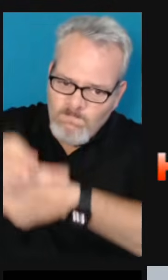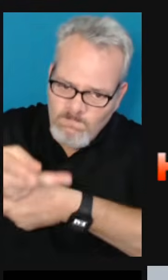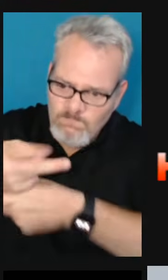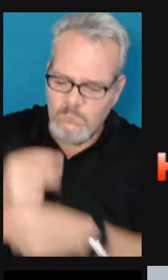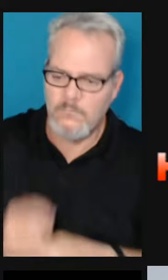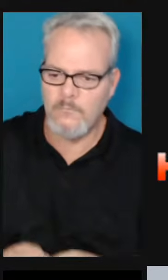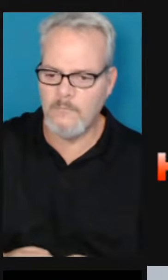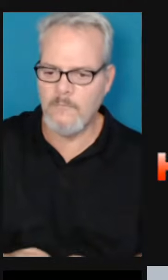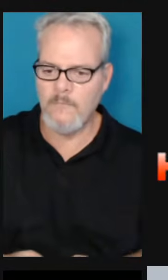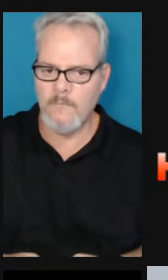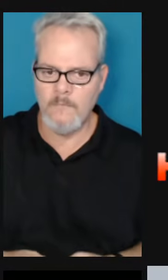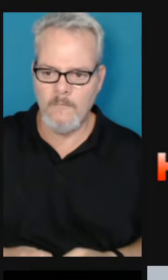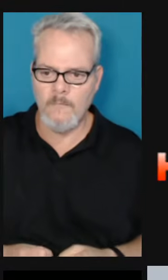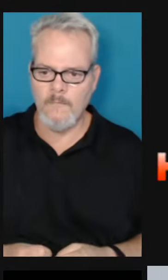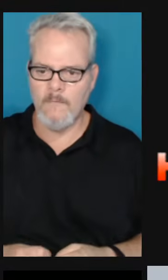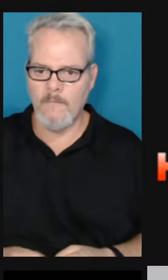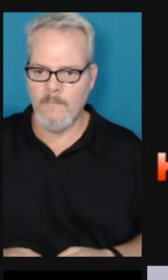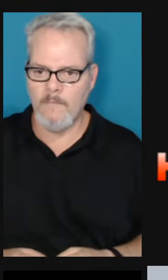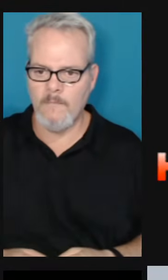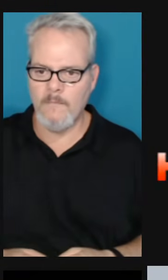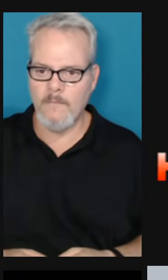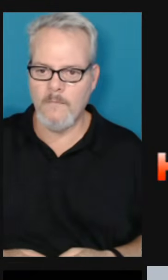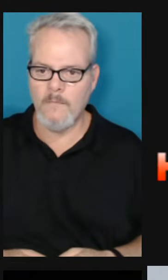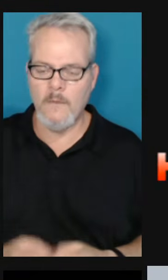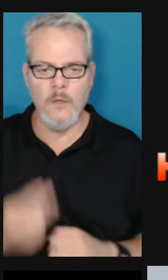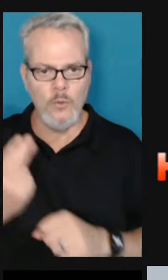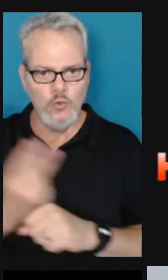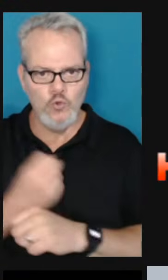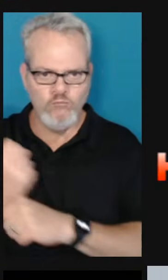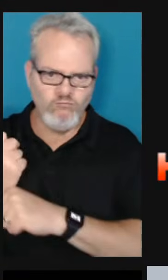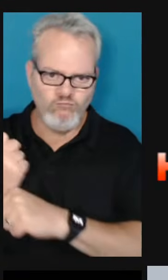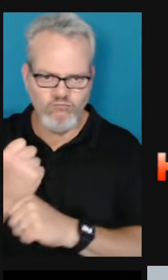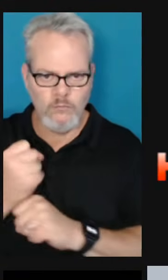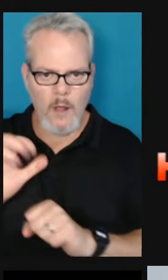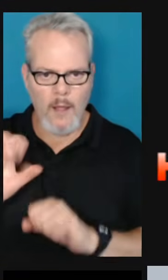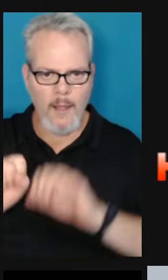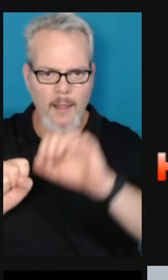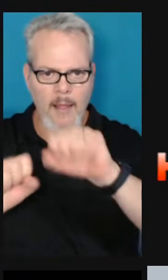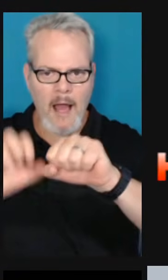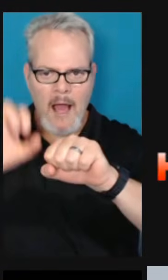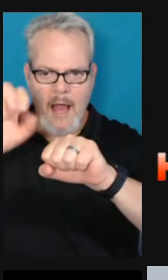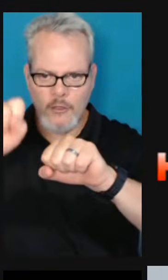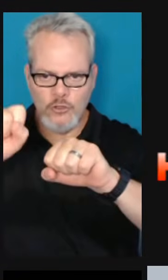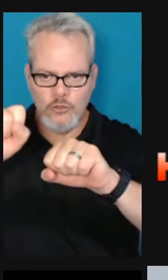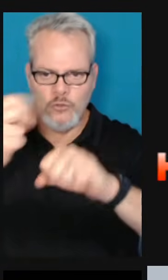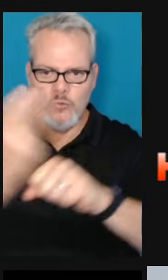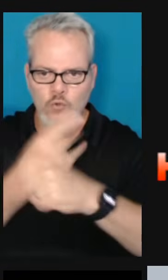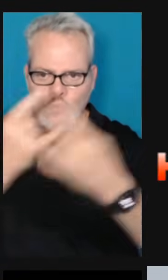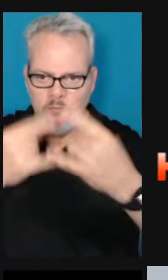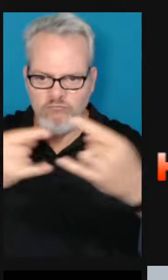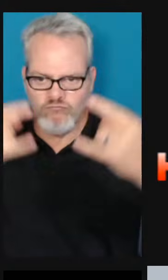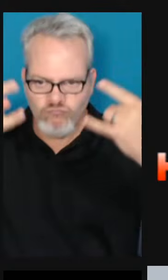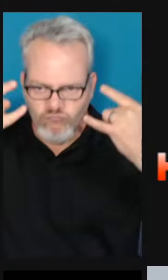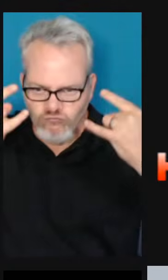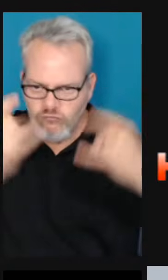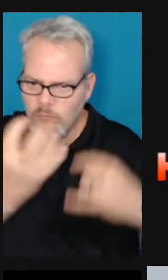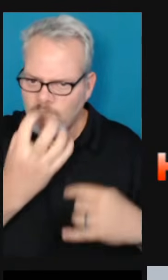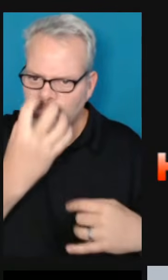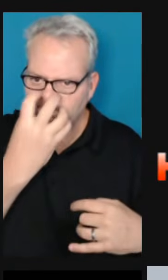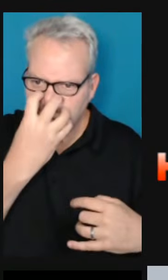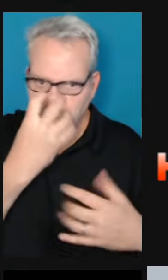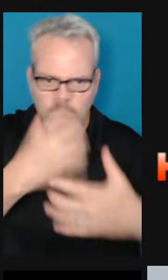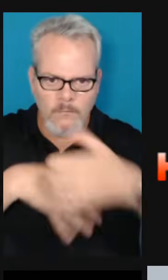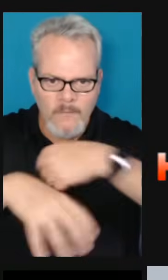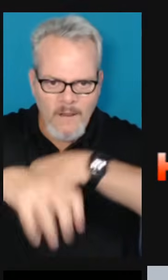So use strong ladder, safety harnesses, filter face masks, gloves, and eye goggles. Use planking,